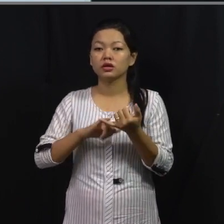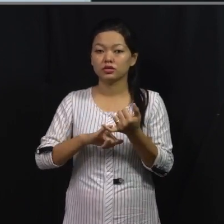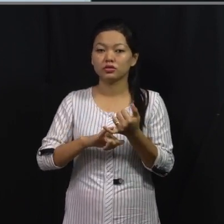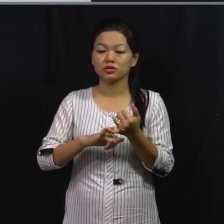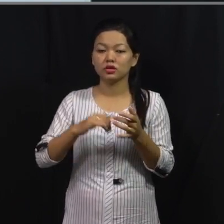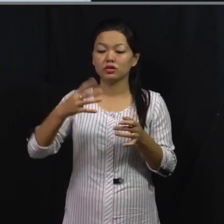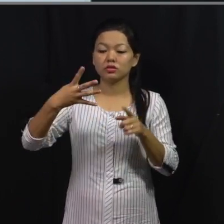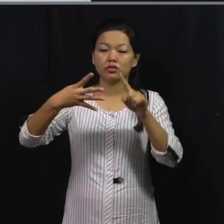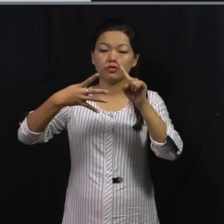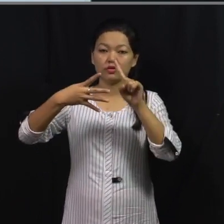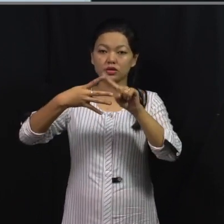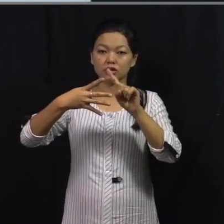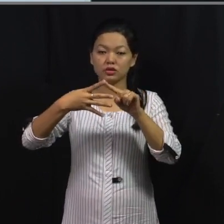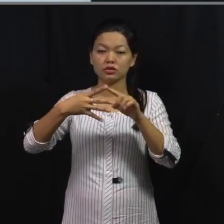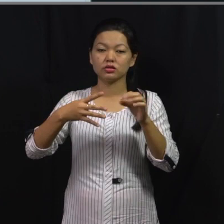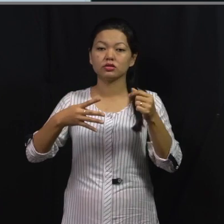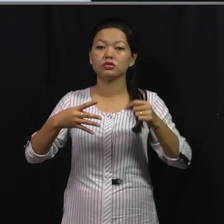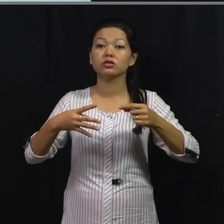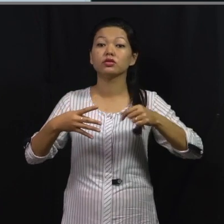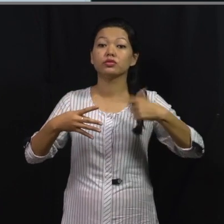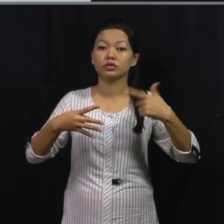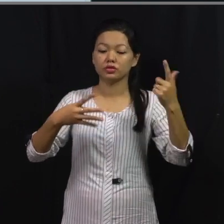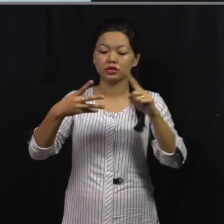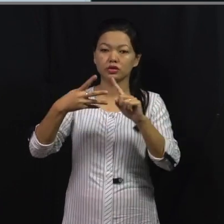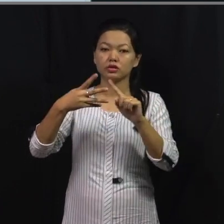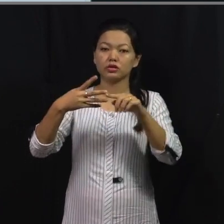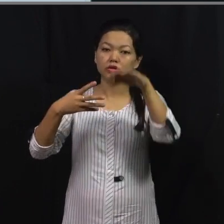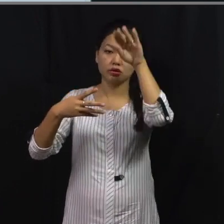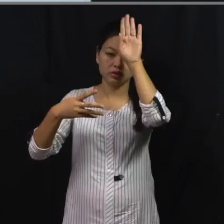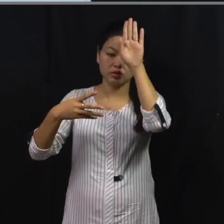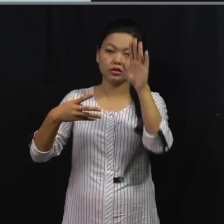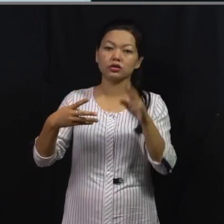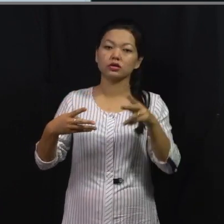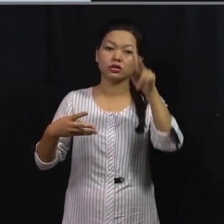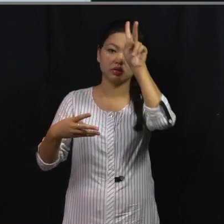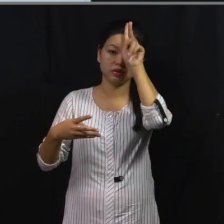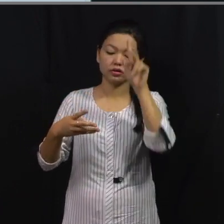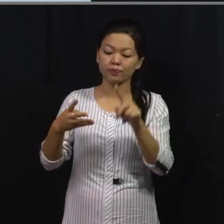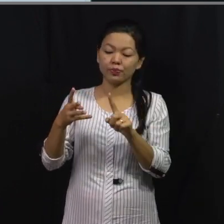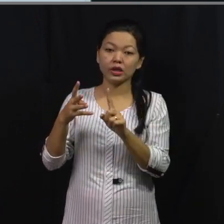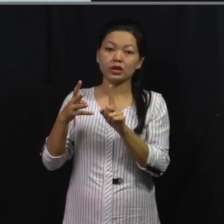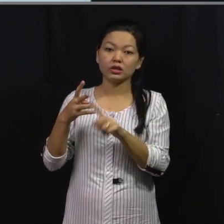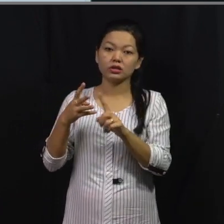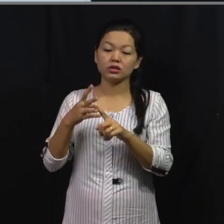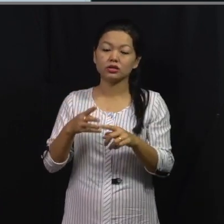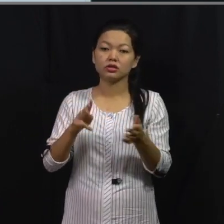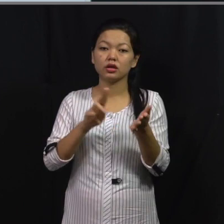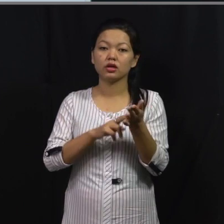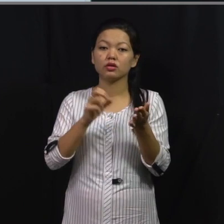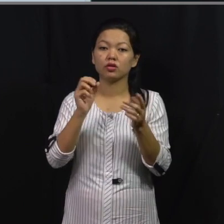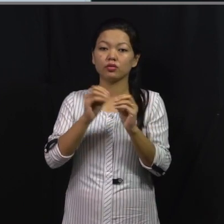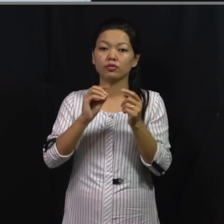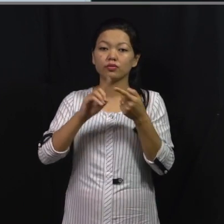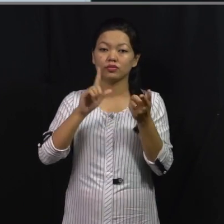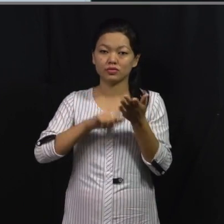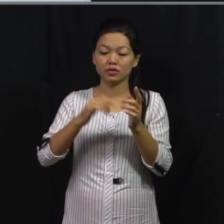been divided in our Indian society, and thus caste system plays a very important role even in determining their occupation in